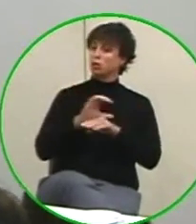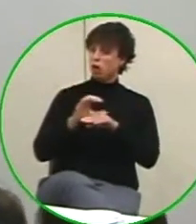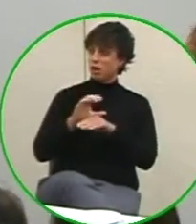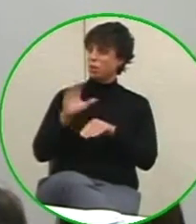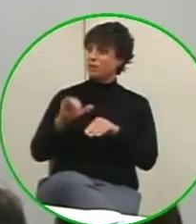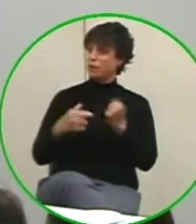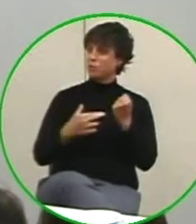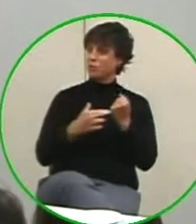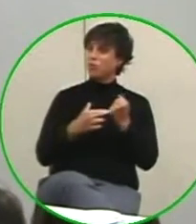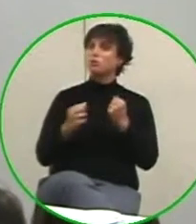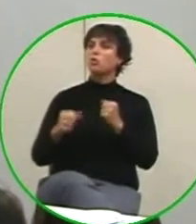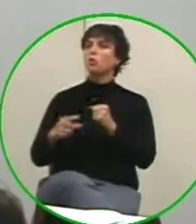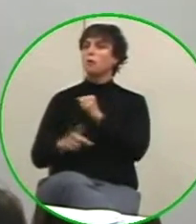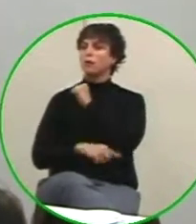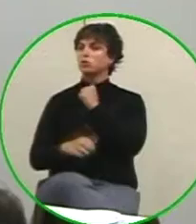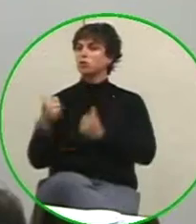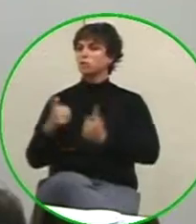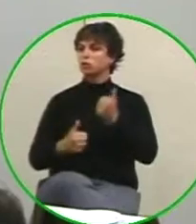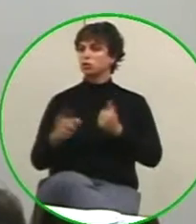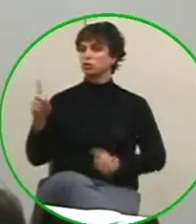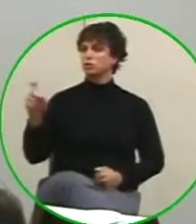a reinforcer or punisher?